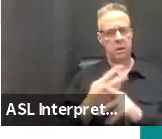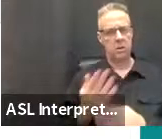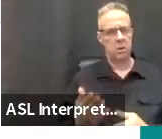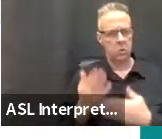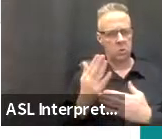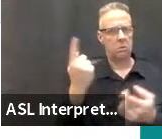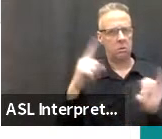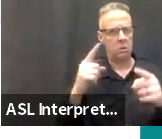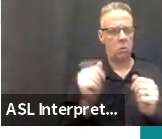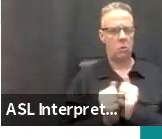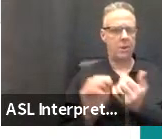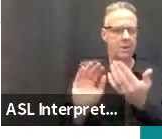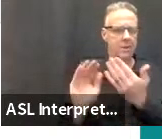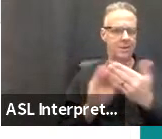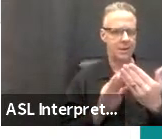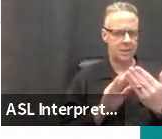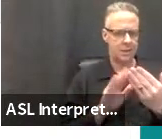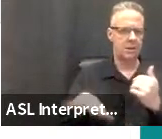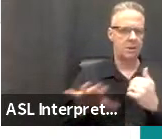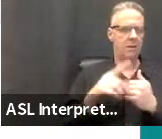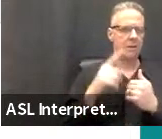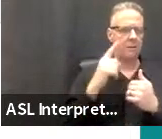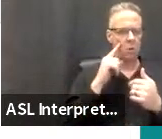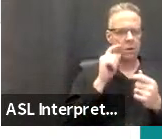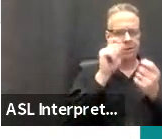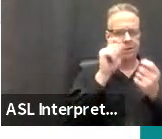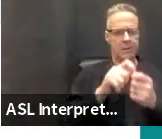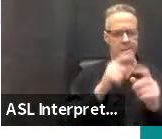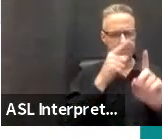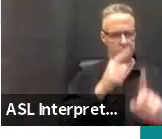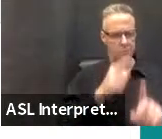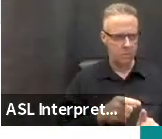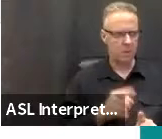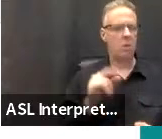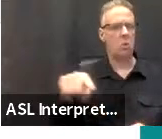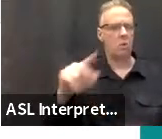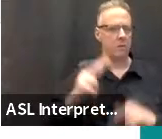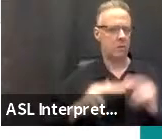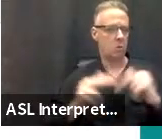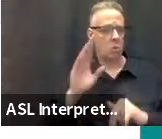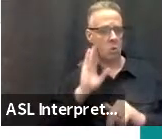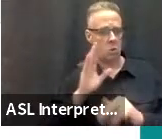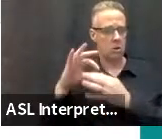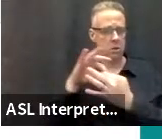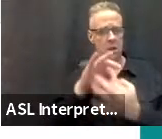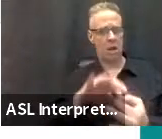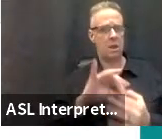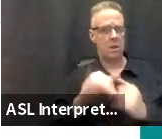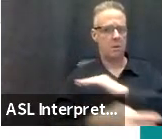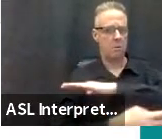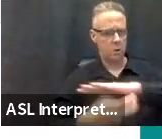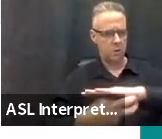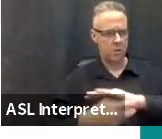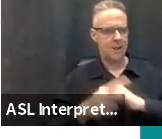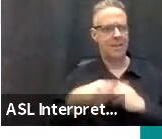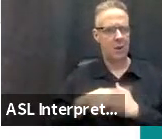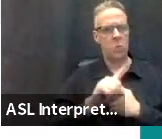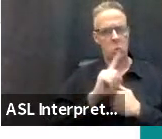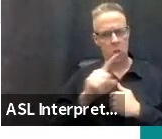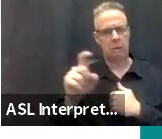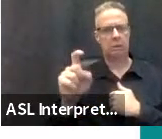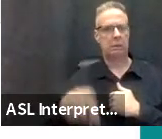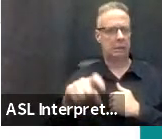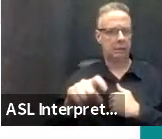with the city on, Mhm. XYZ, and these facilities would tie into the bridge. These facilities are needed, right?